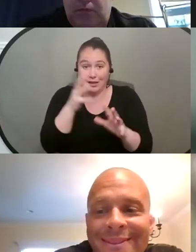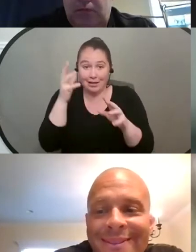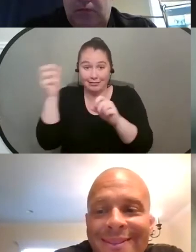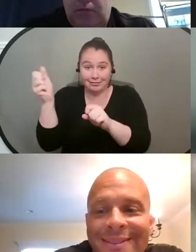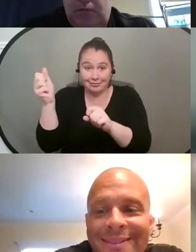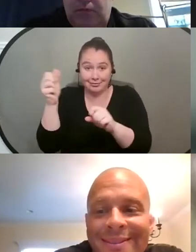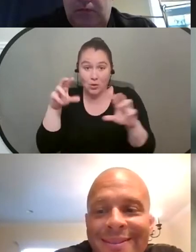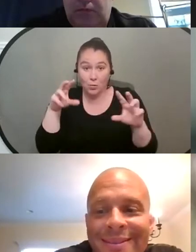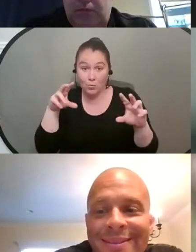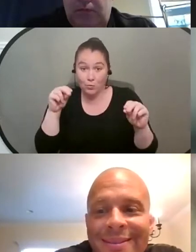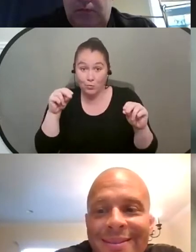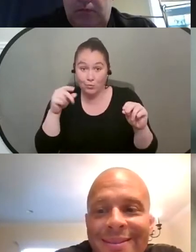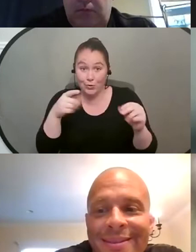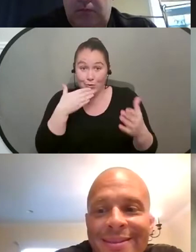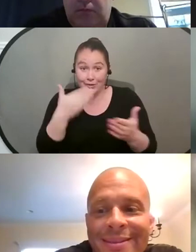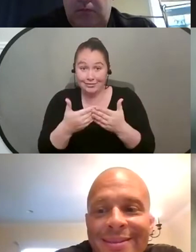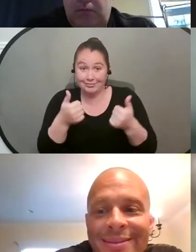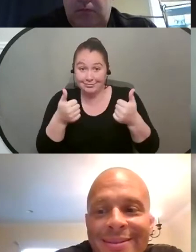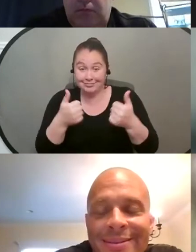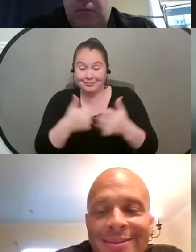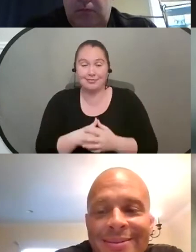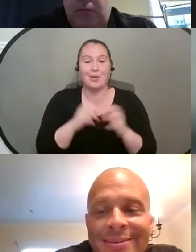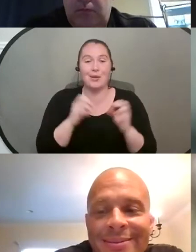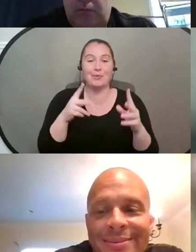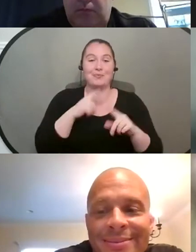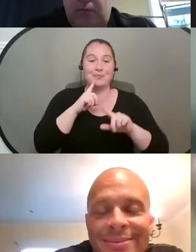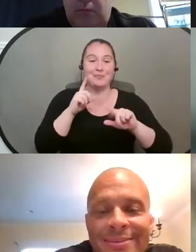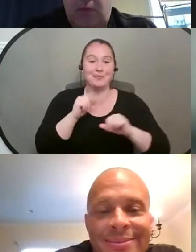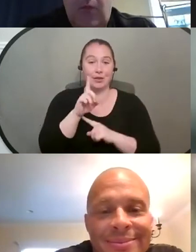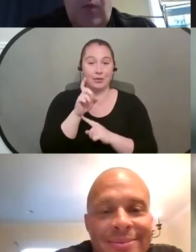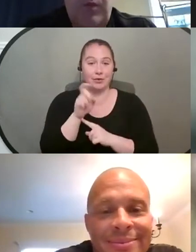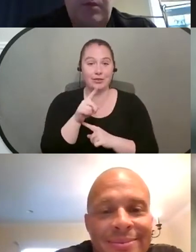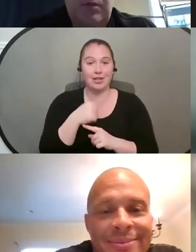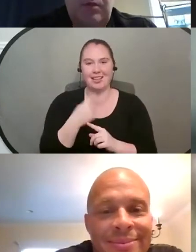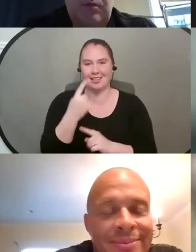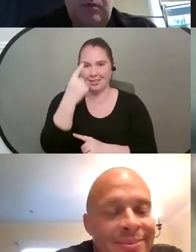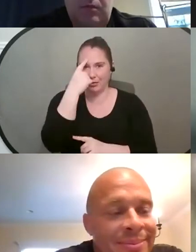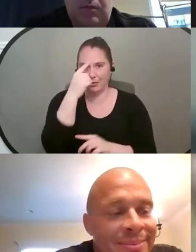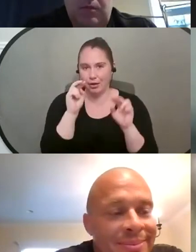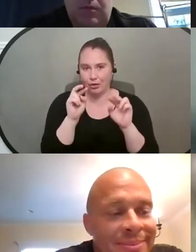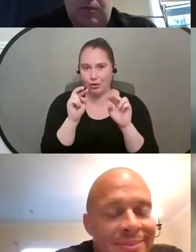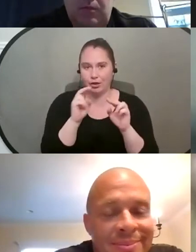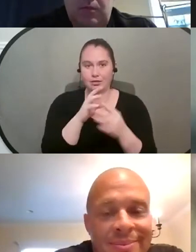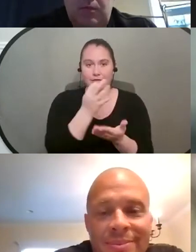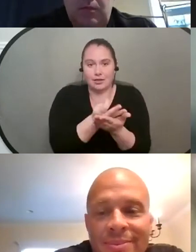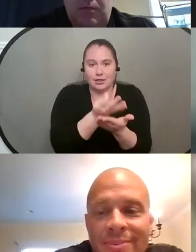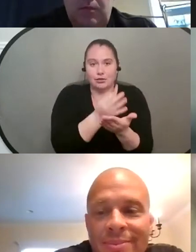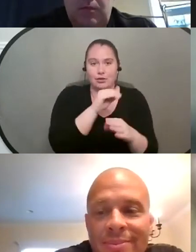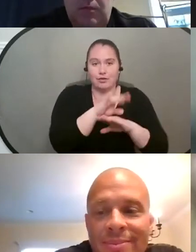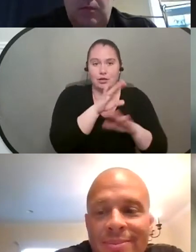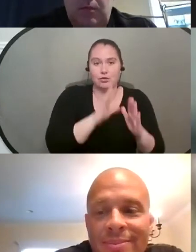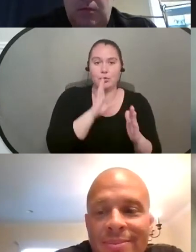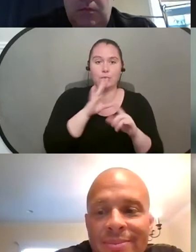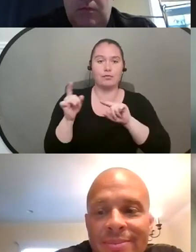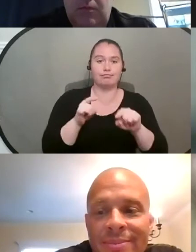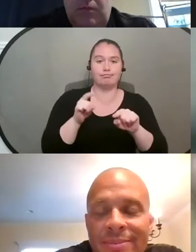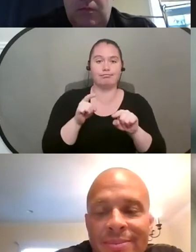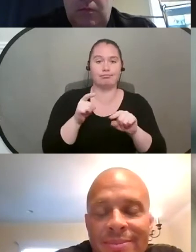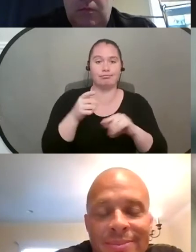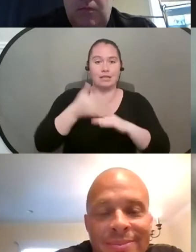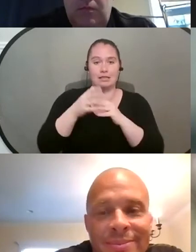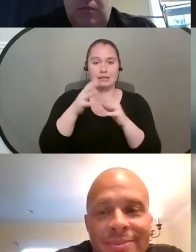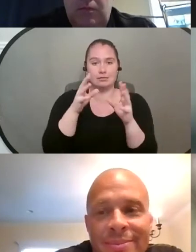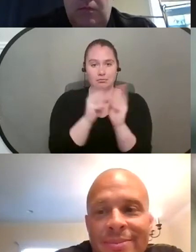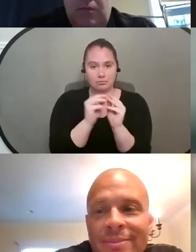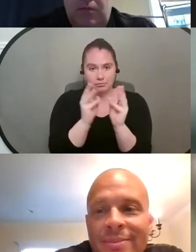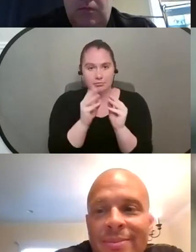You're good. And I think to answer the question, we are looking at getting the financial advisor here next time to be able to discuss